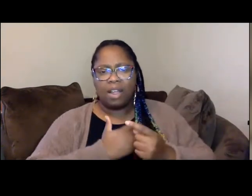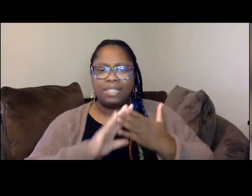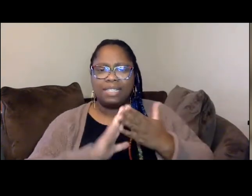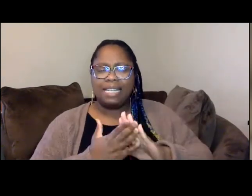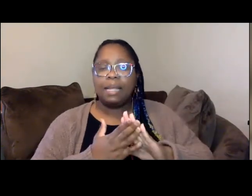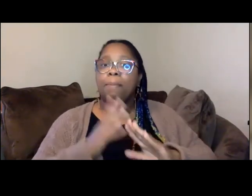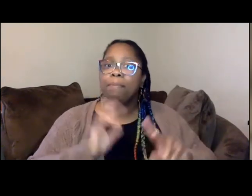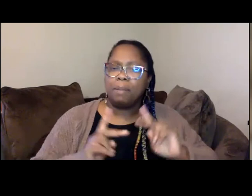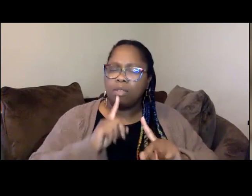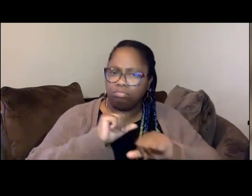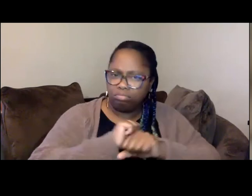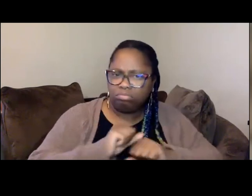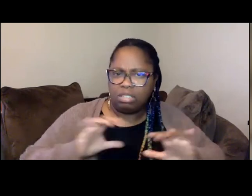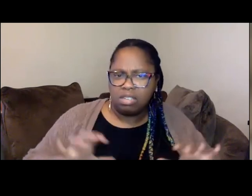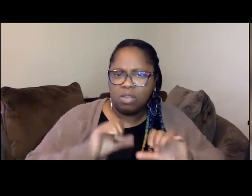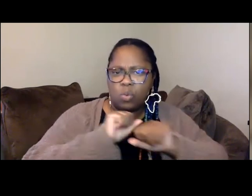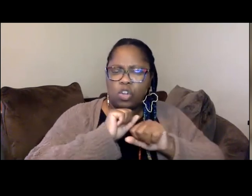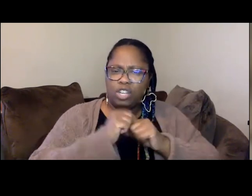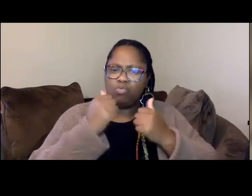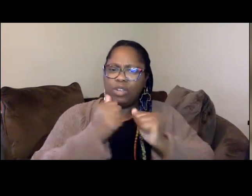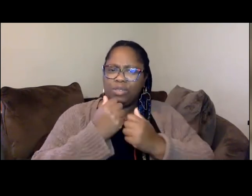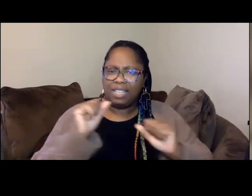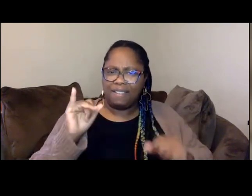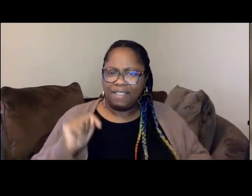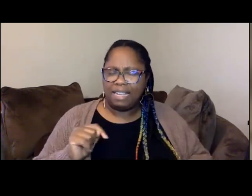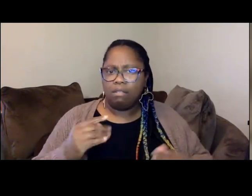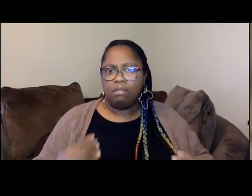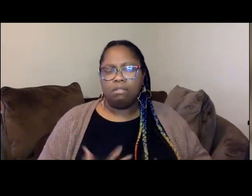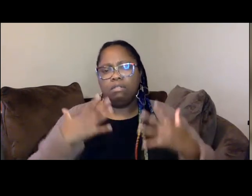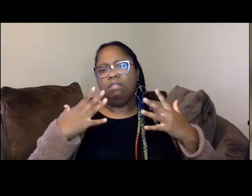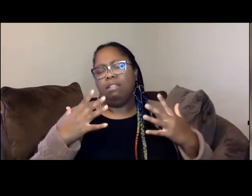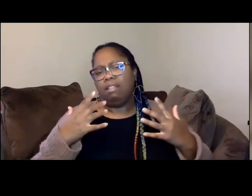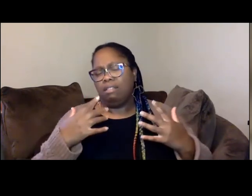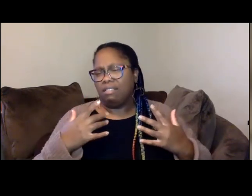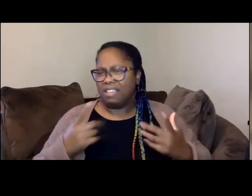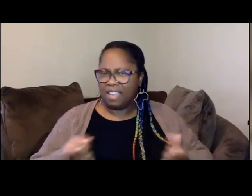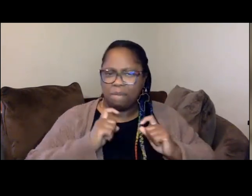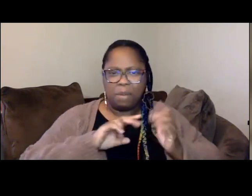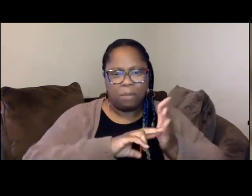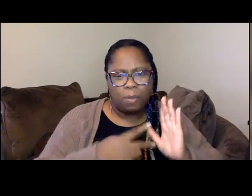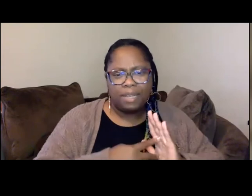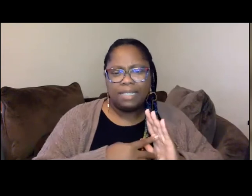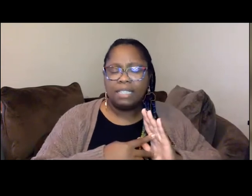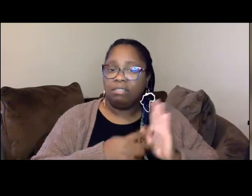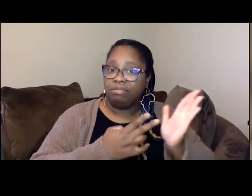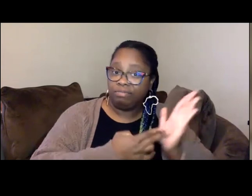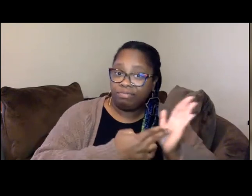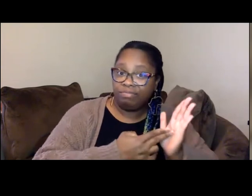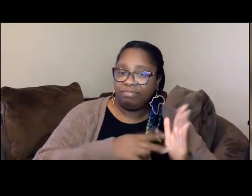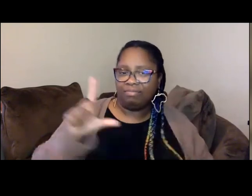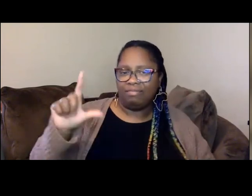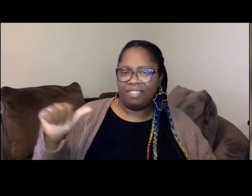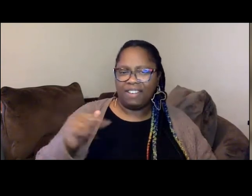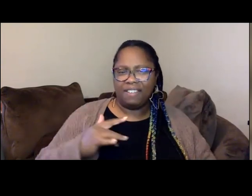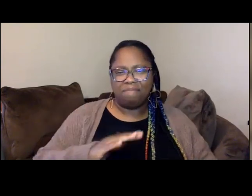solve it. And that gave me so much life. It fueled me. It gave me a sense of purpose, and honestly made LA feel like